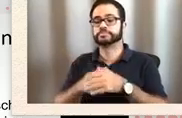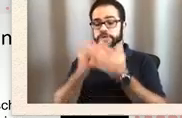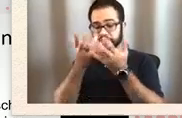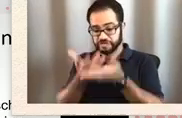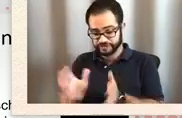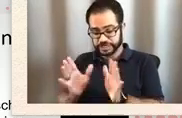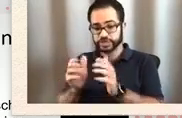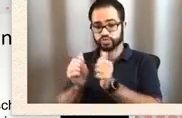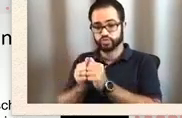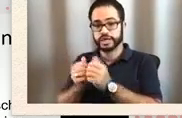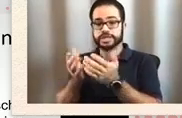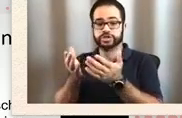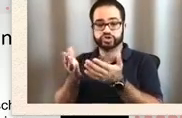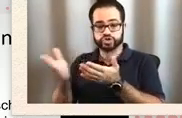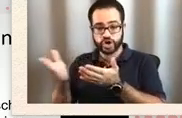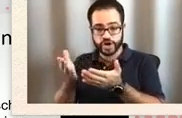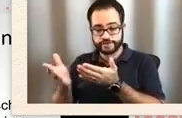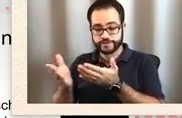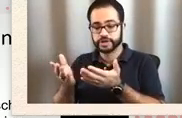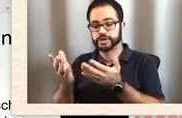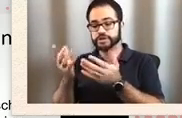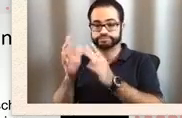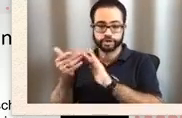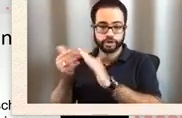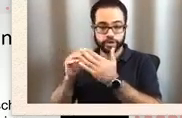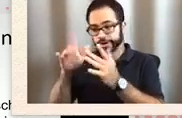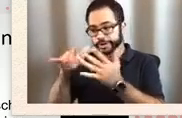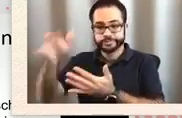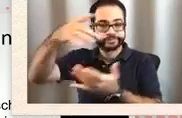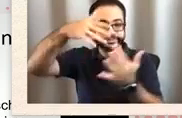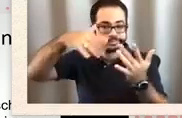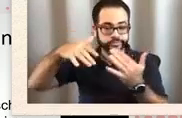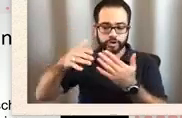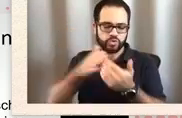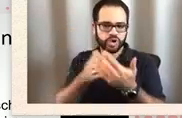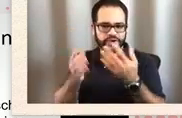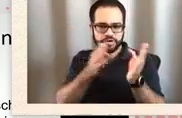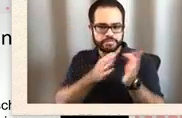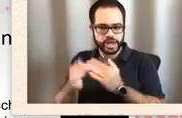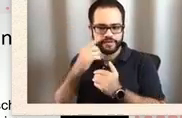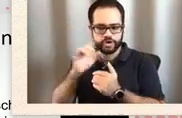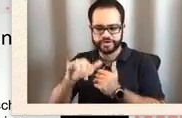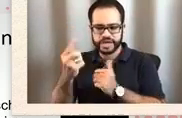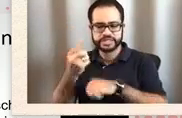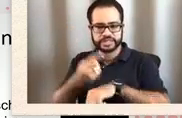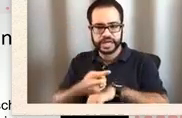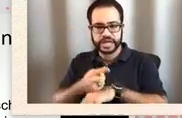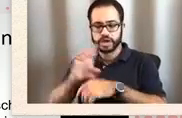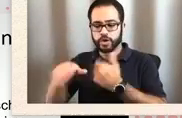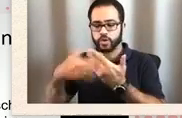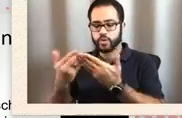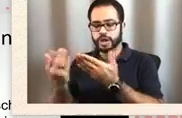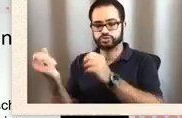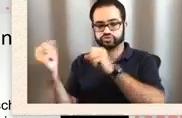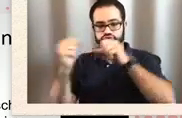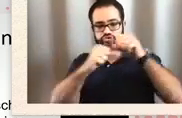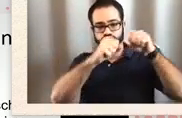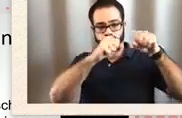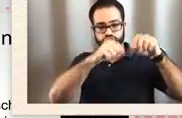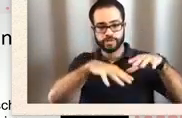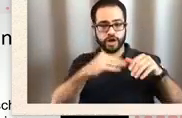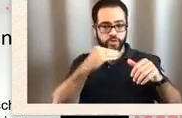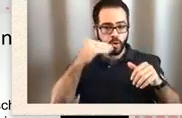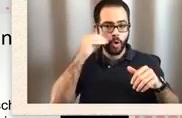with taking them into the community or whatever was planned for that day, when they bring him home, they'll be able to end the